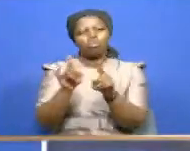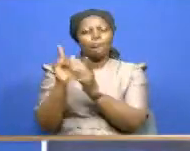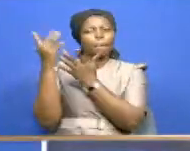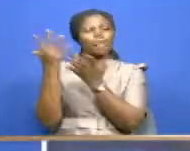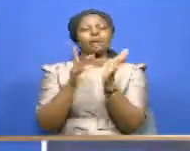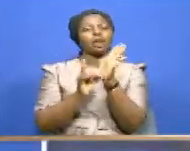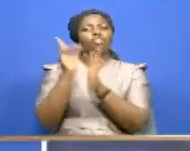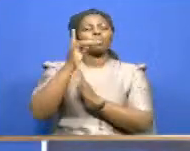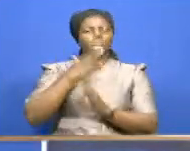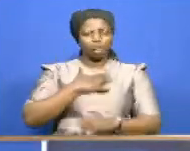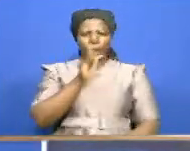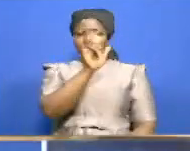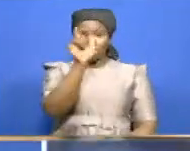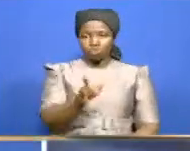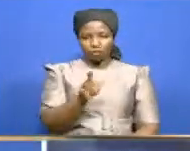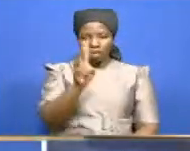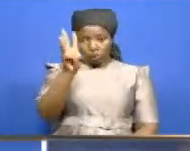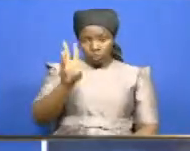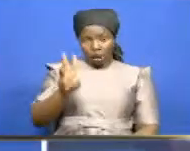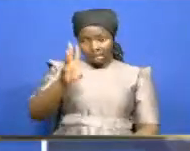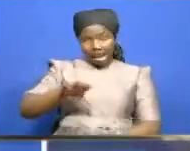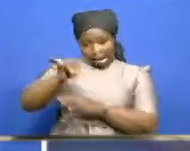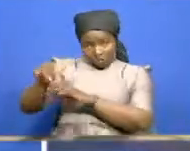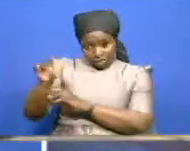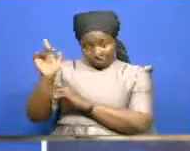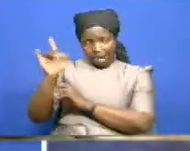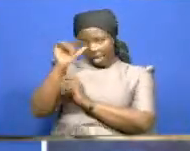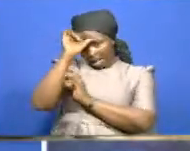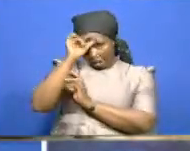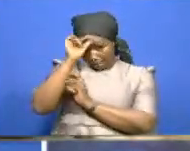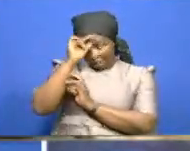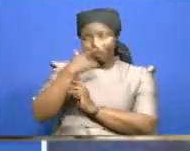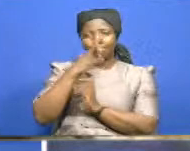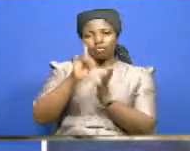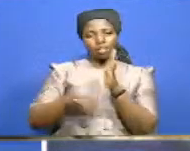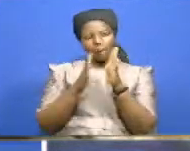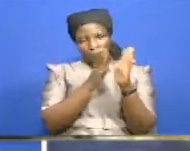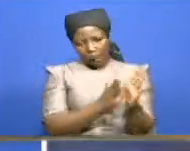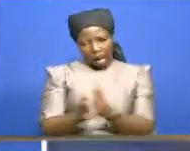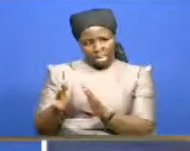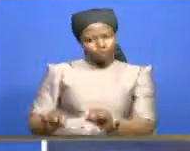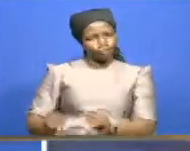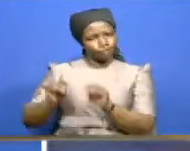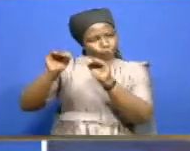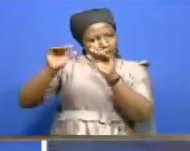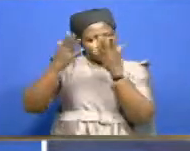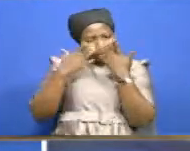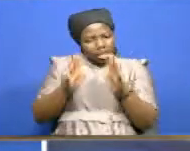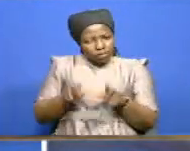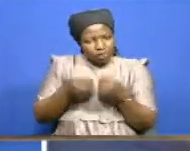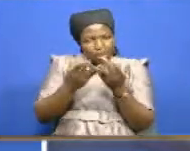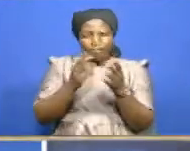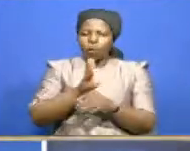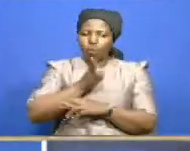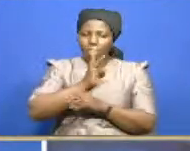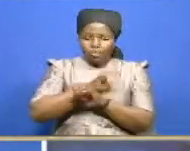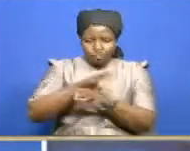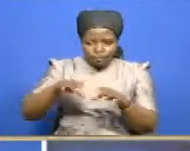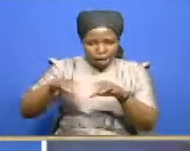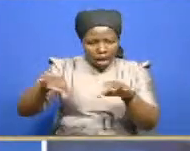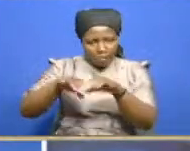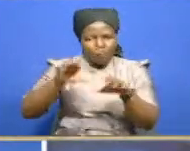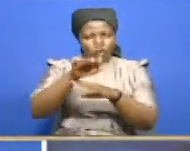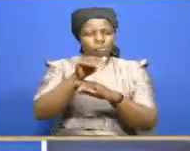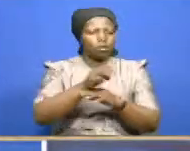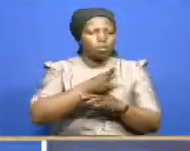yetu. And Wajir County government says plans are at the advanced stage to supply piped water from boreholes at